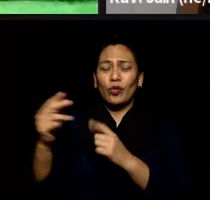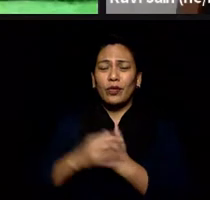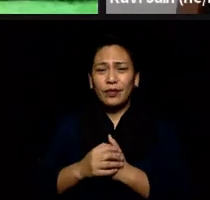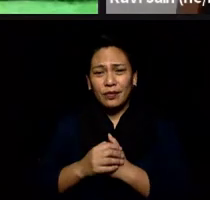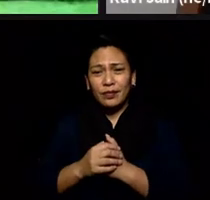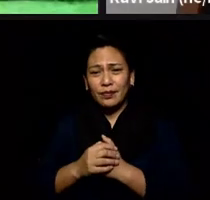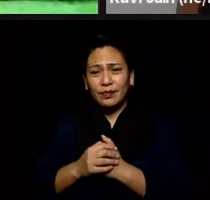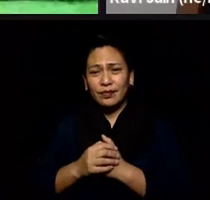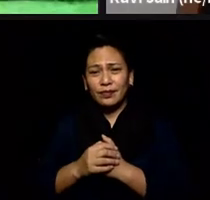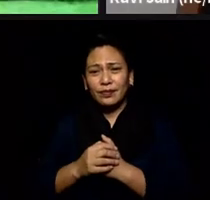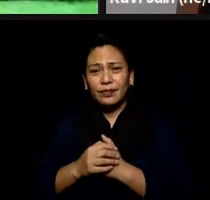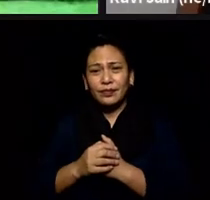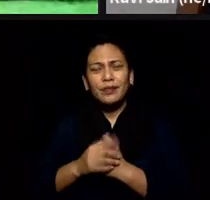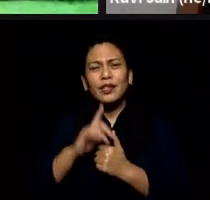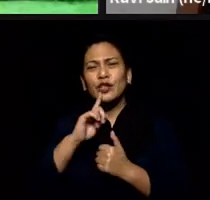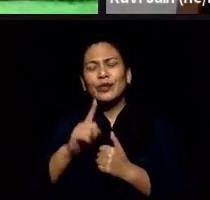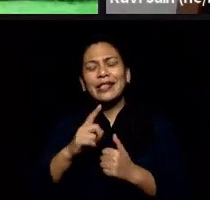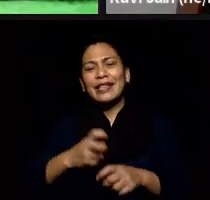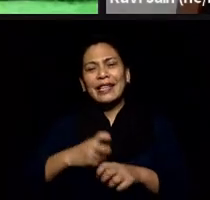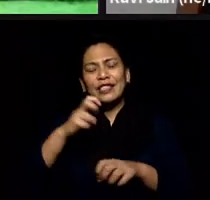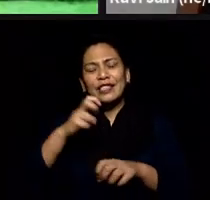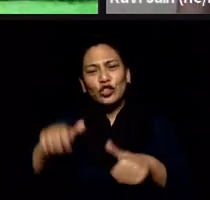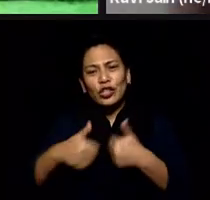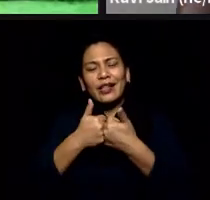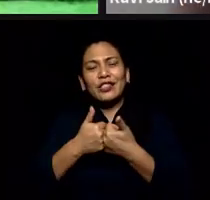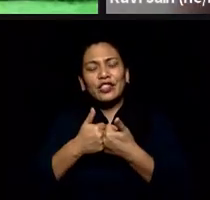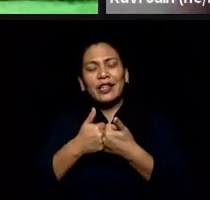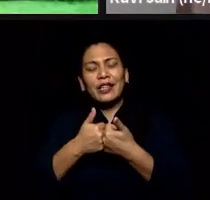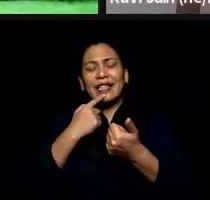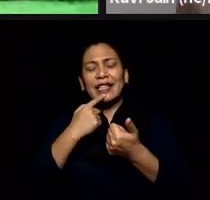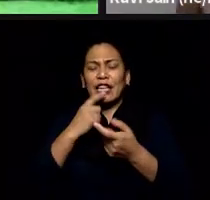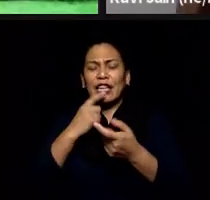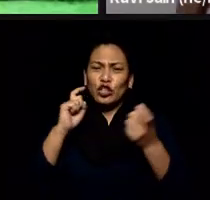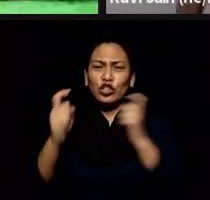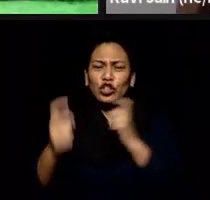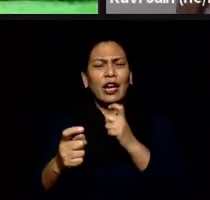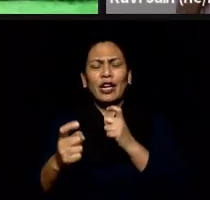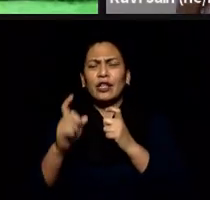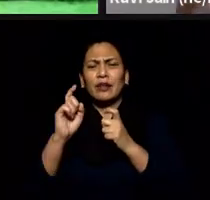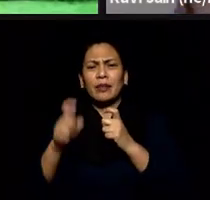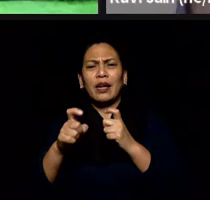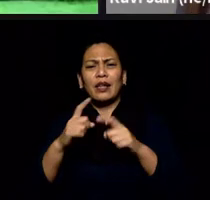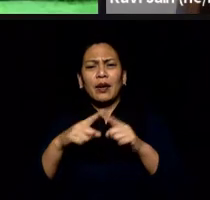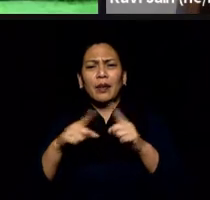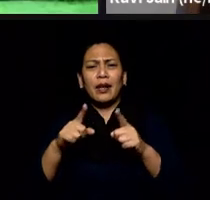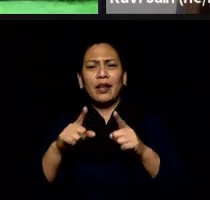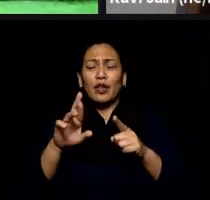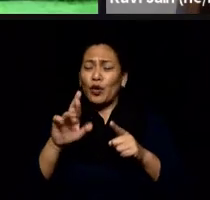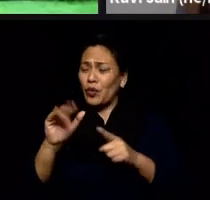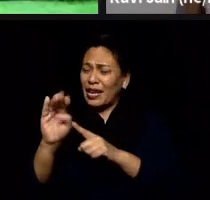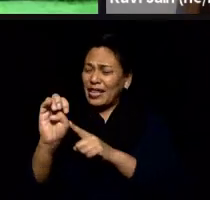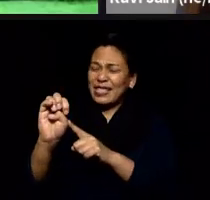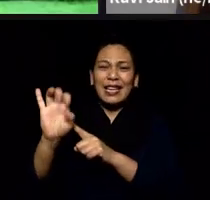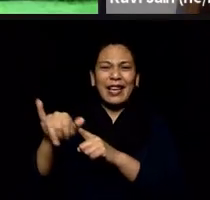hard to talk in sweeping change when we can't. Race is the one that's the fucking shitty one, because me